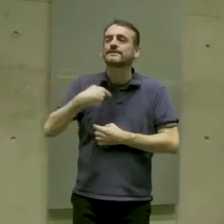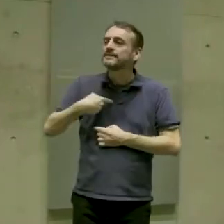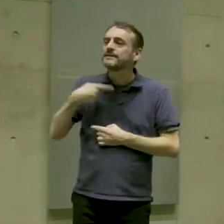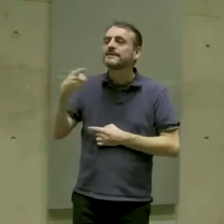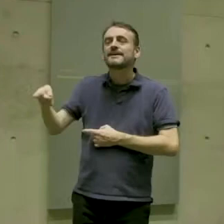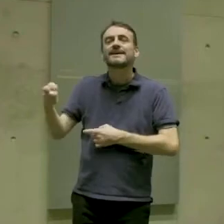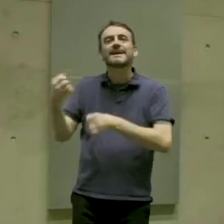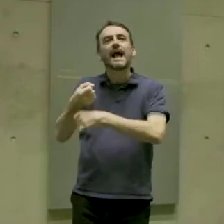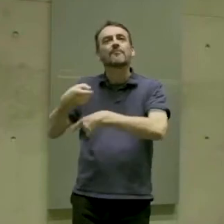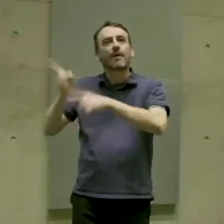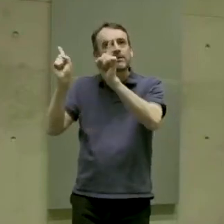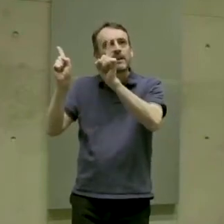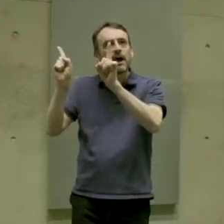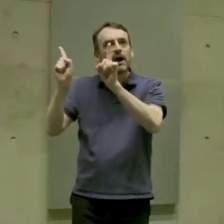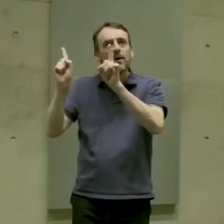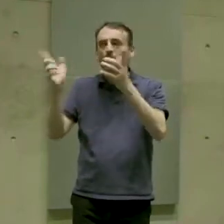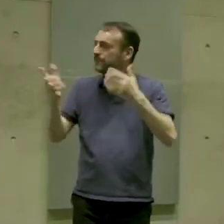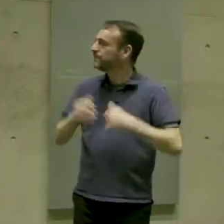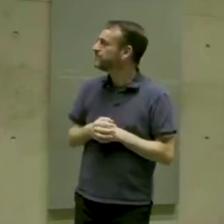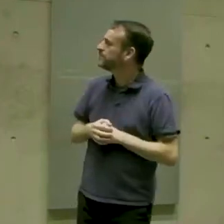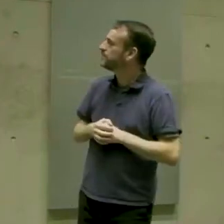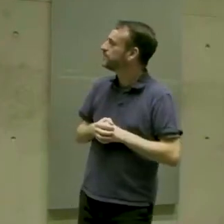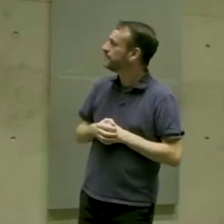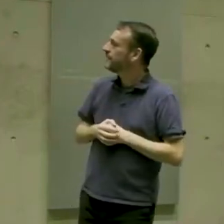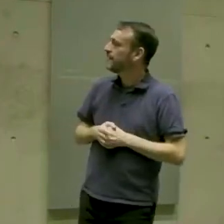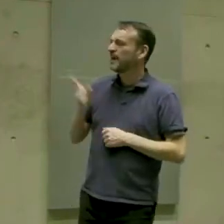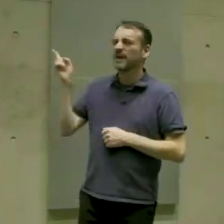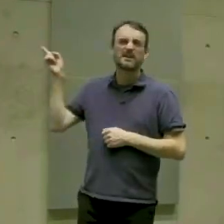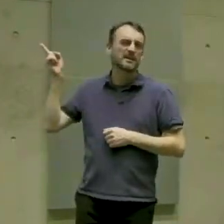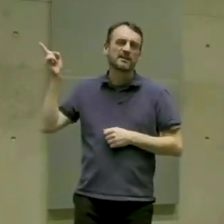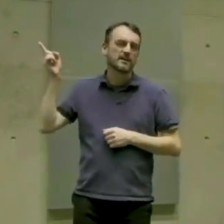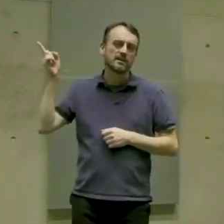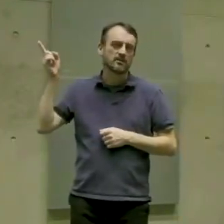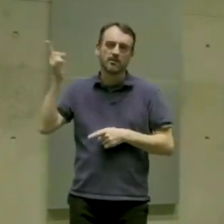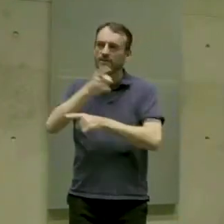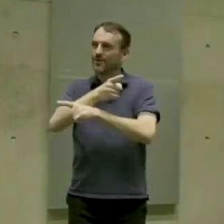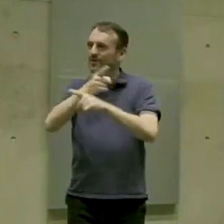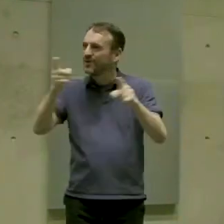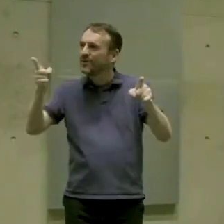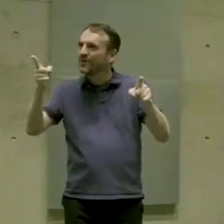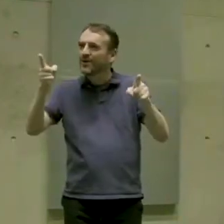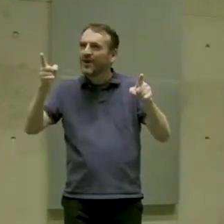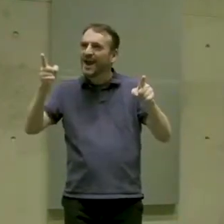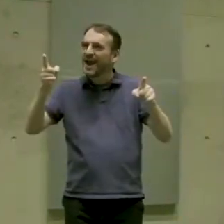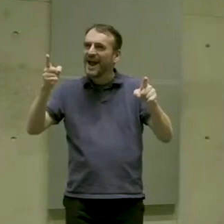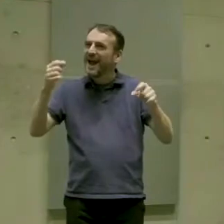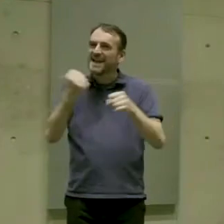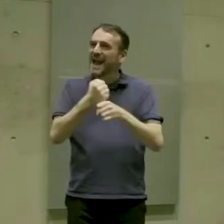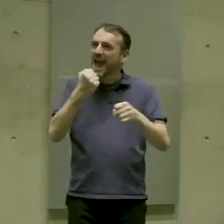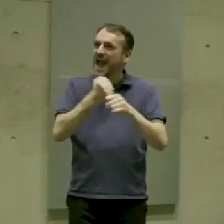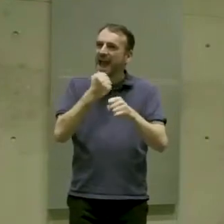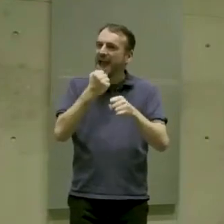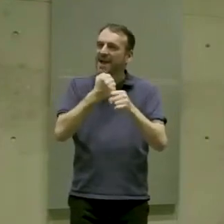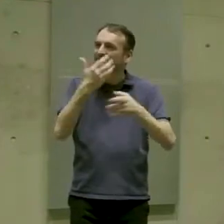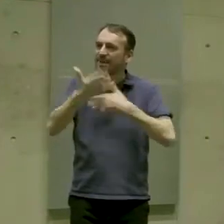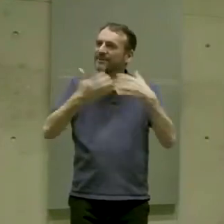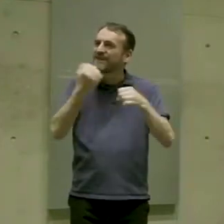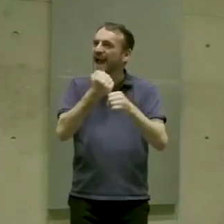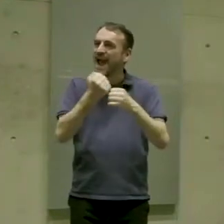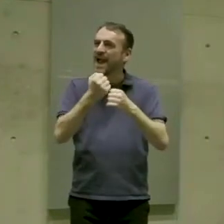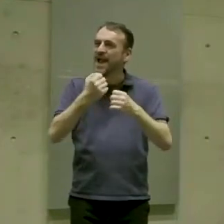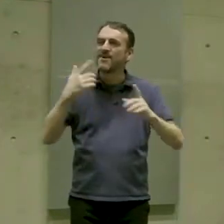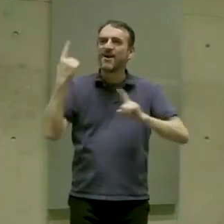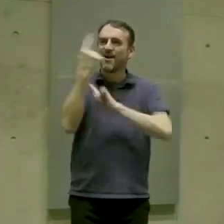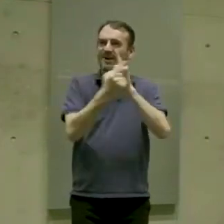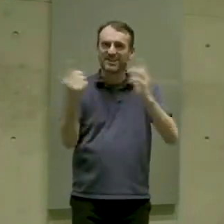found. But this is old news to pretty much anyone at a narrative games convention, sorry. So where does the